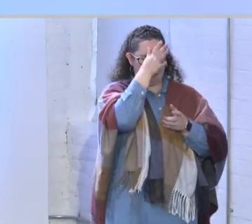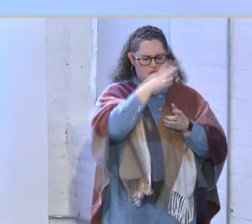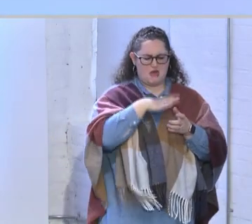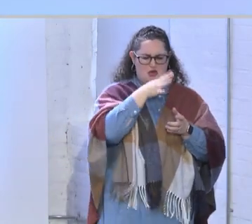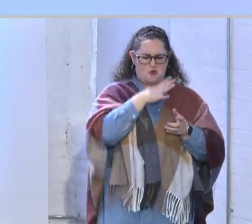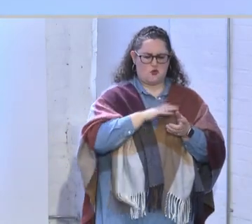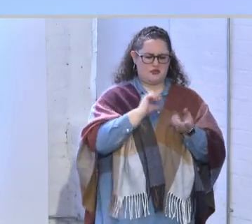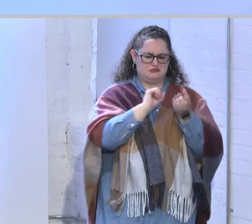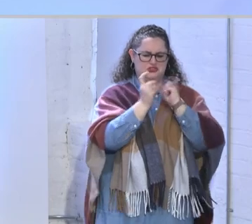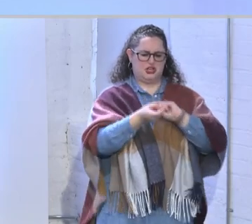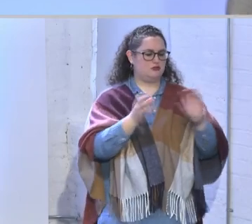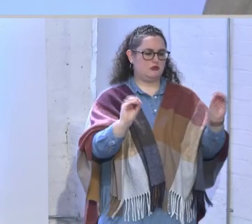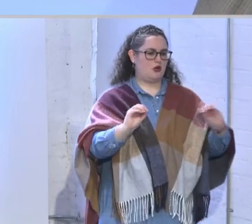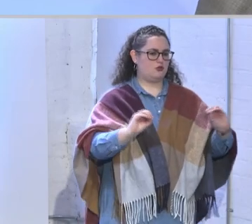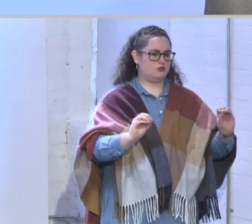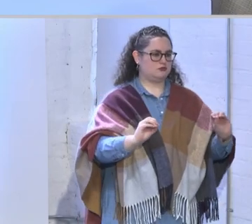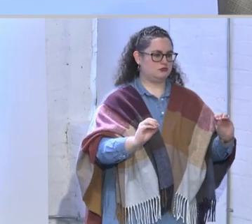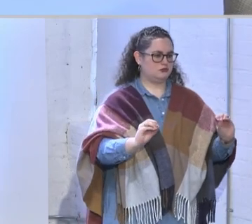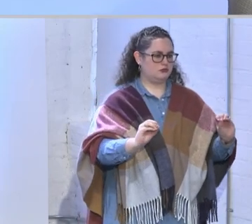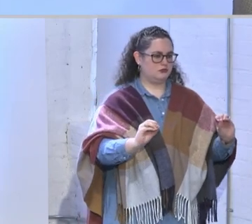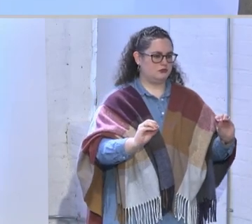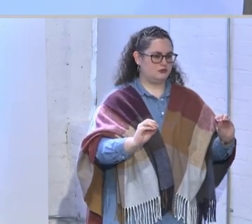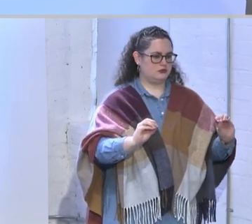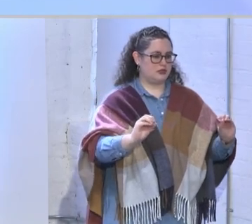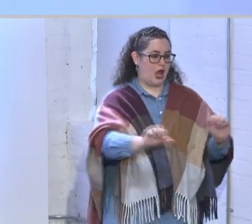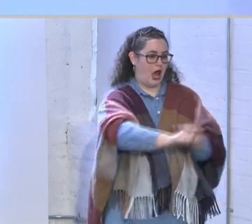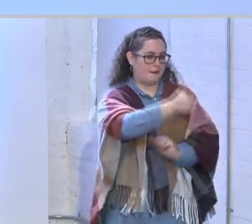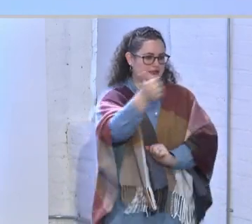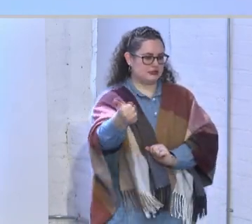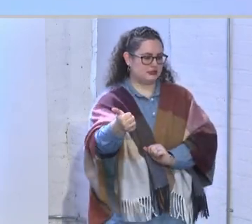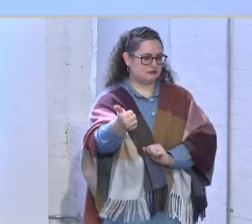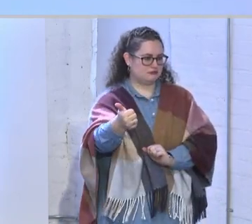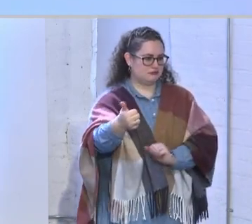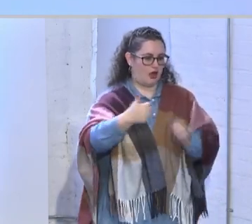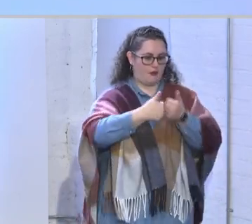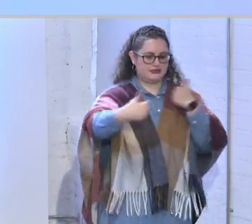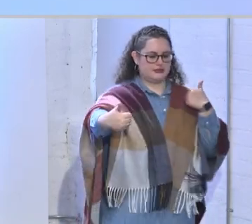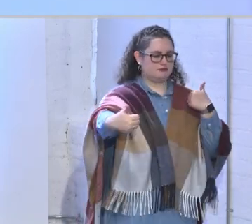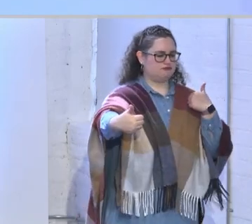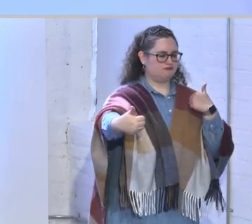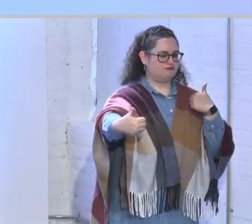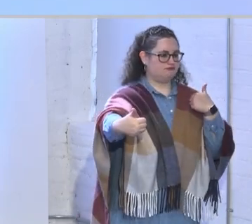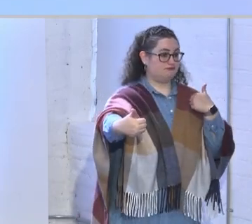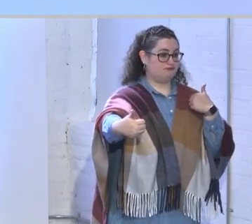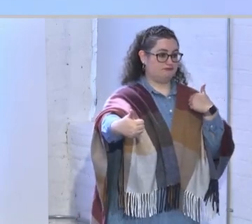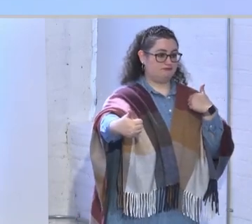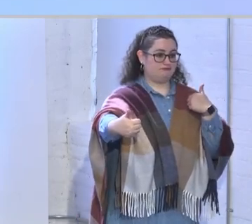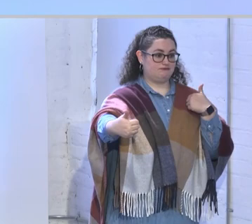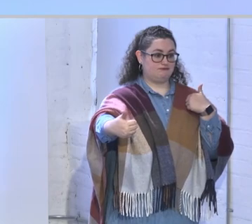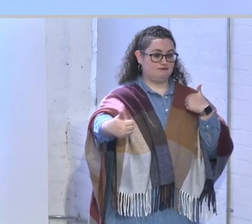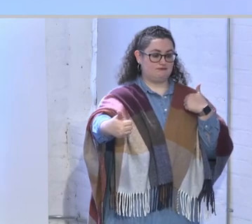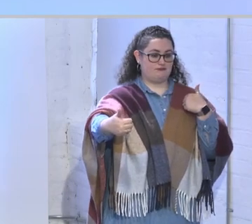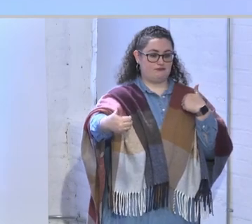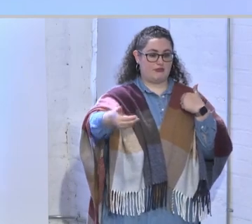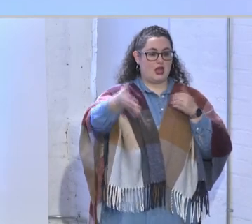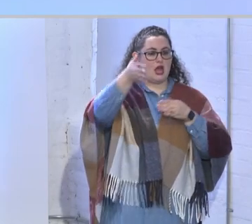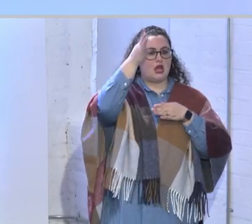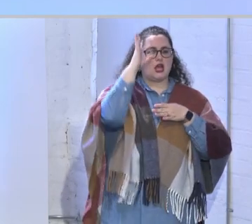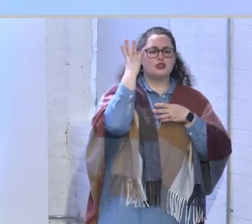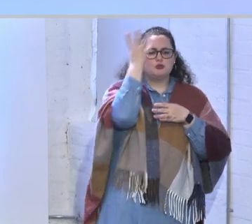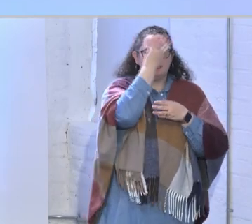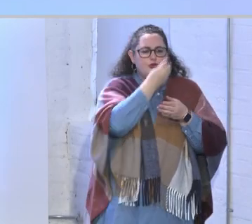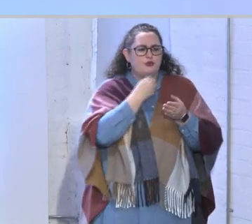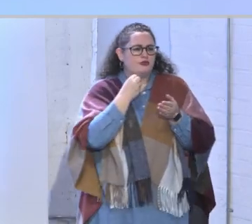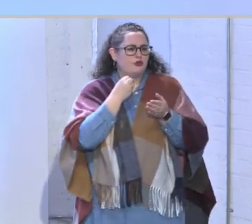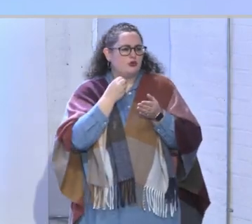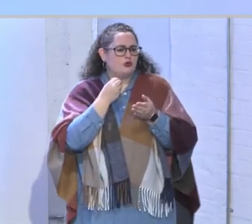that's exactly intended for the exact opposite, to say, listen, I want you to flourish. And so, you know, one of God's beautiful things about